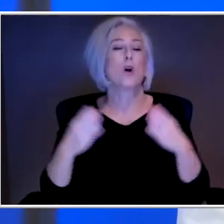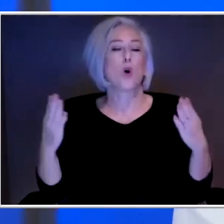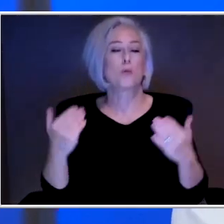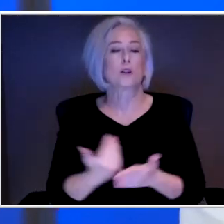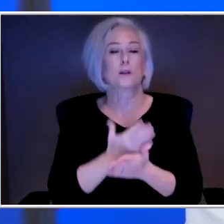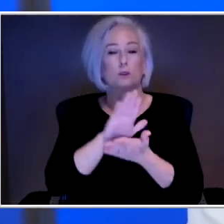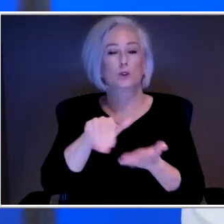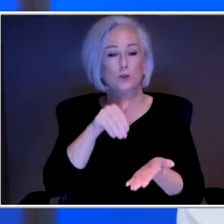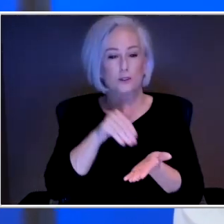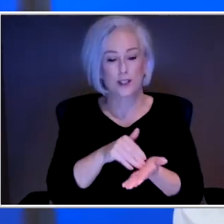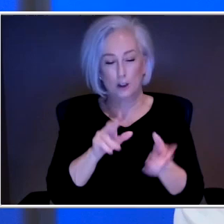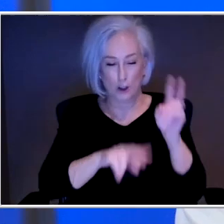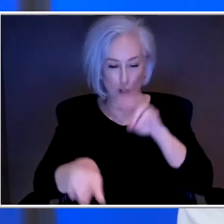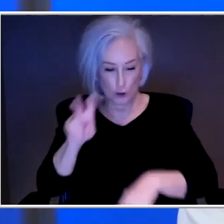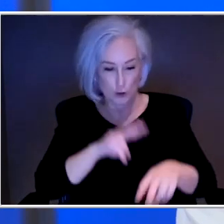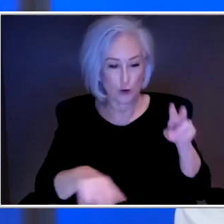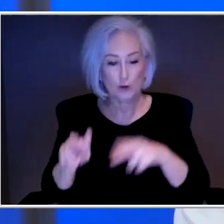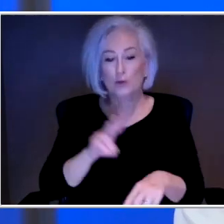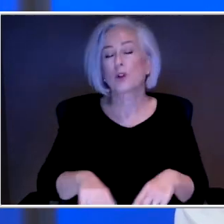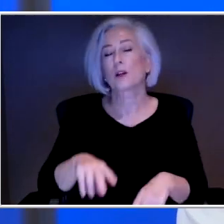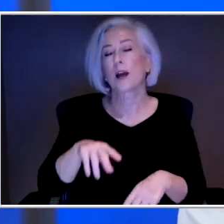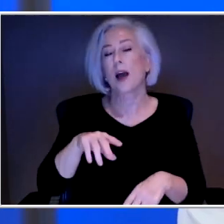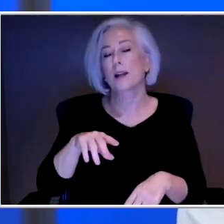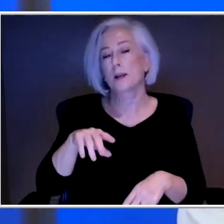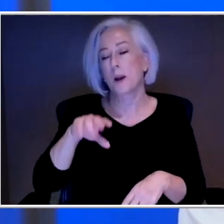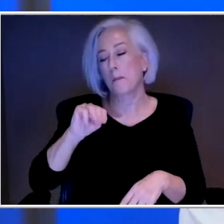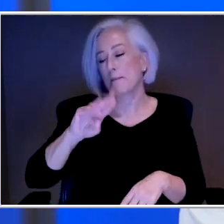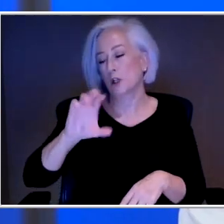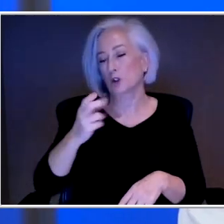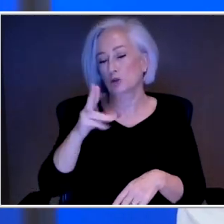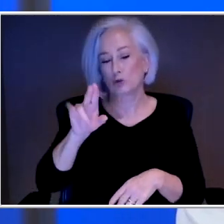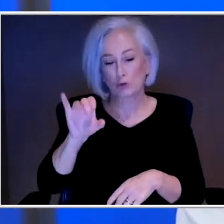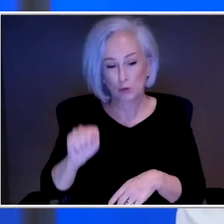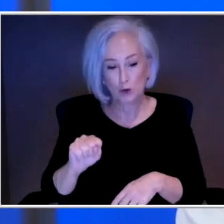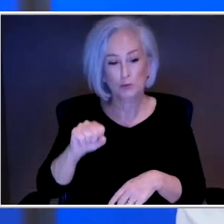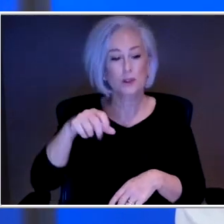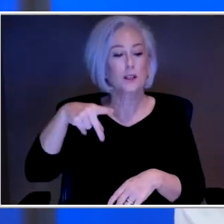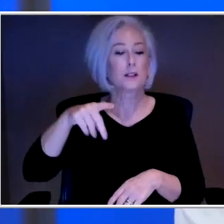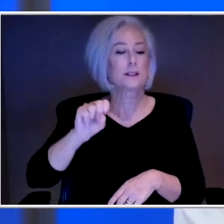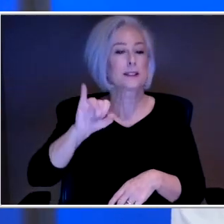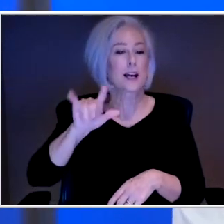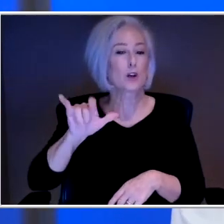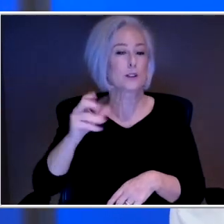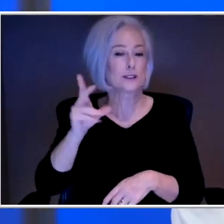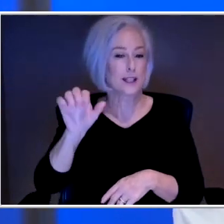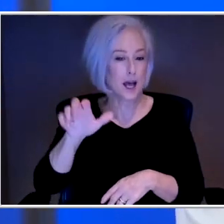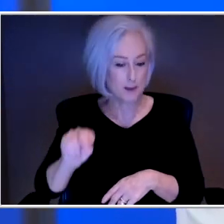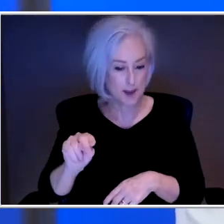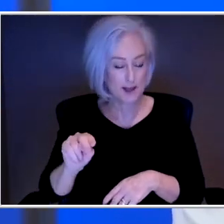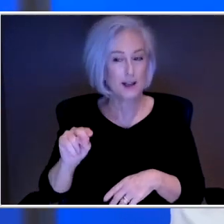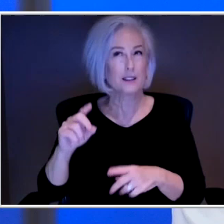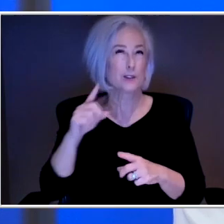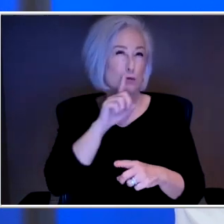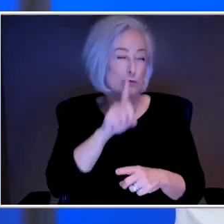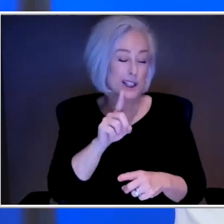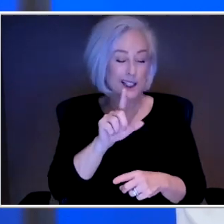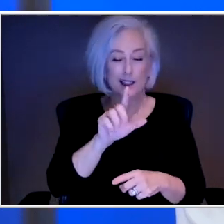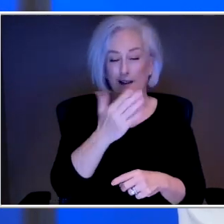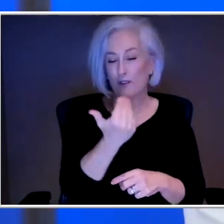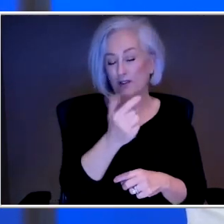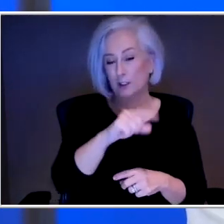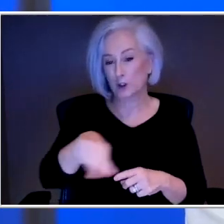mushrooms. MDMA has been out there with MAPS and is ongoing for PTSD trials too. And so over the last 15, 20, 25 years, we've seen a resurgence